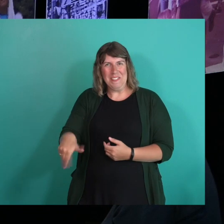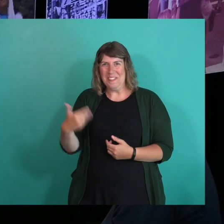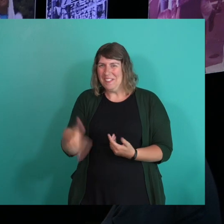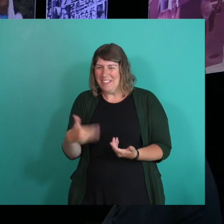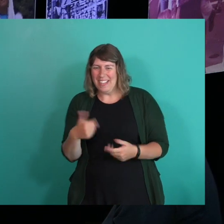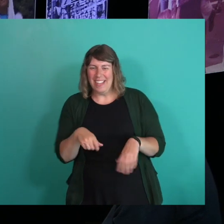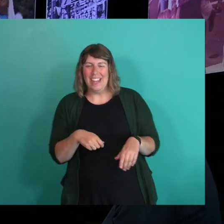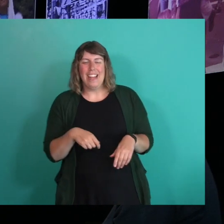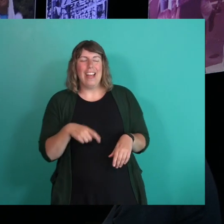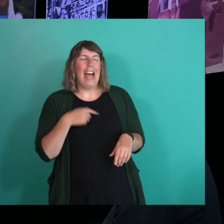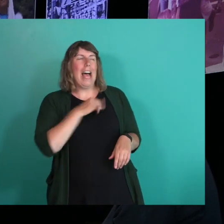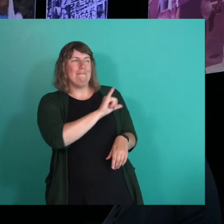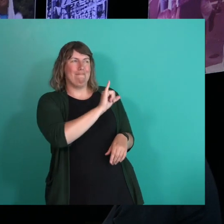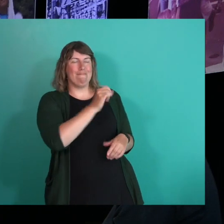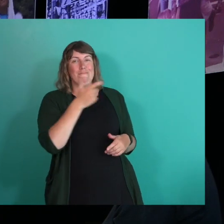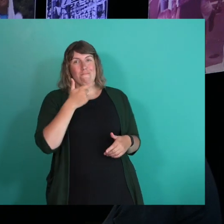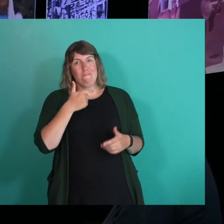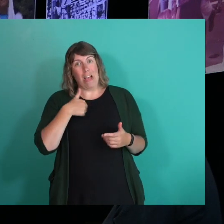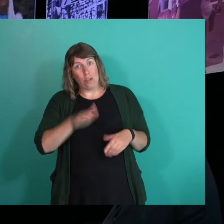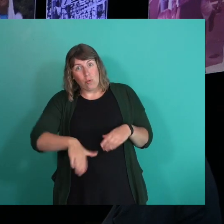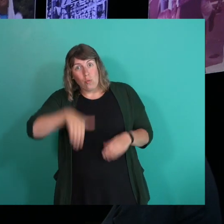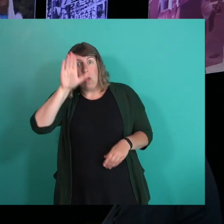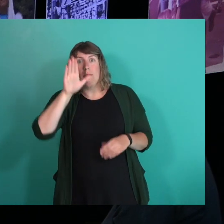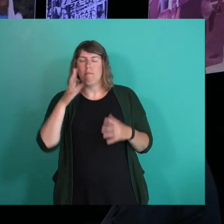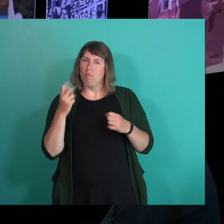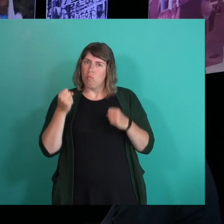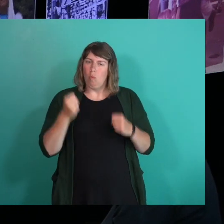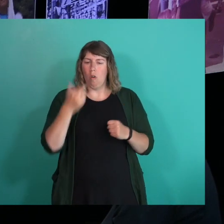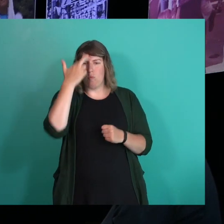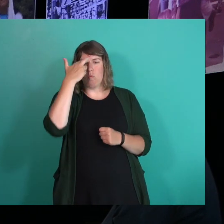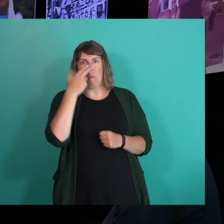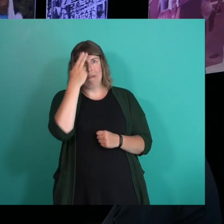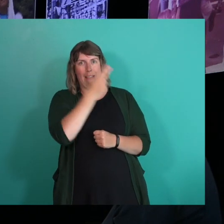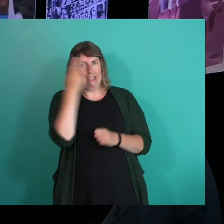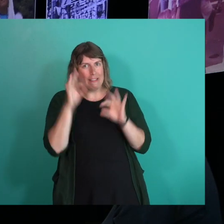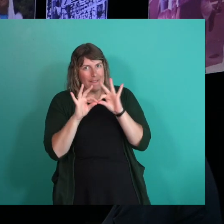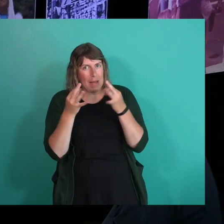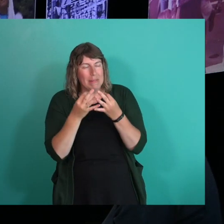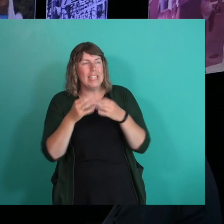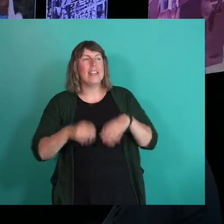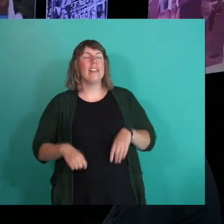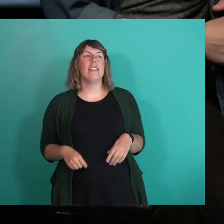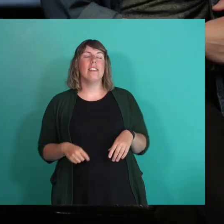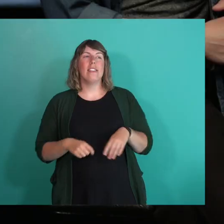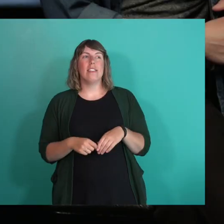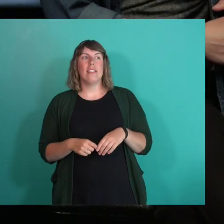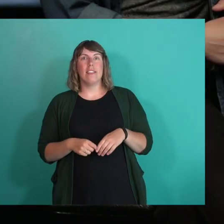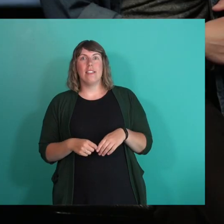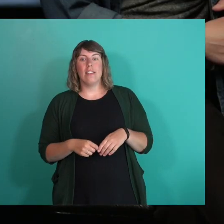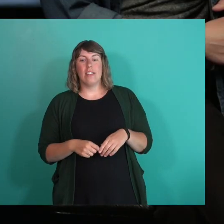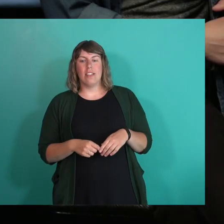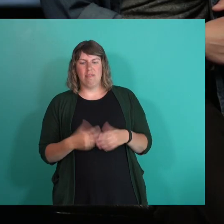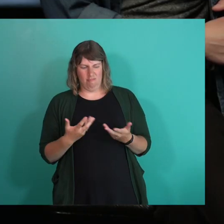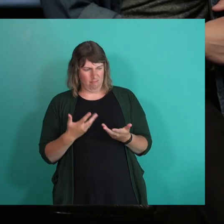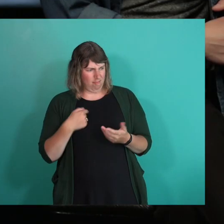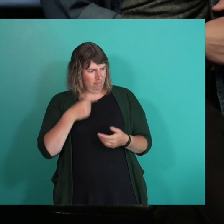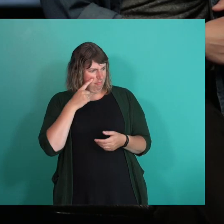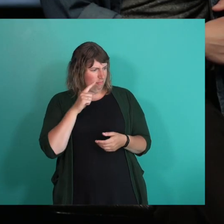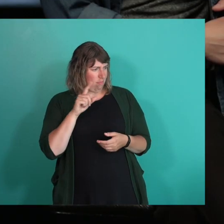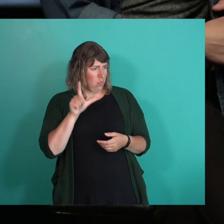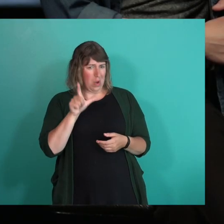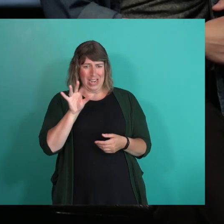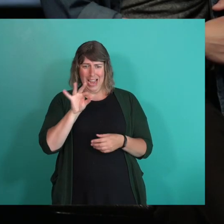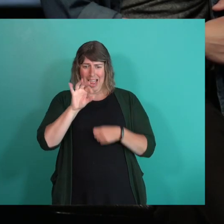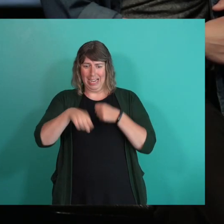So, having grown up in a very Roman Catholic family, having spent, what, 29 years